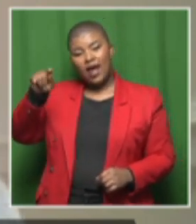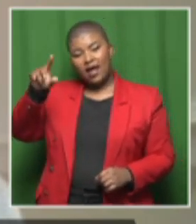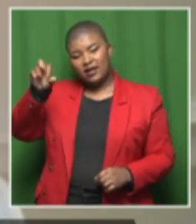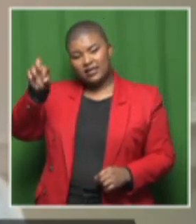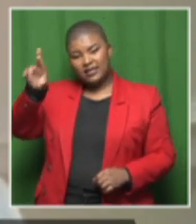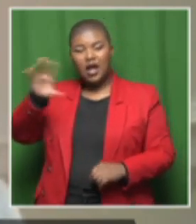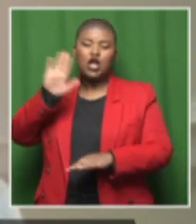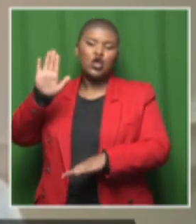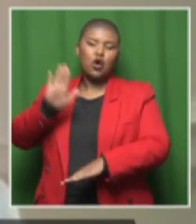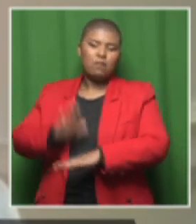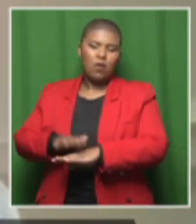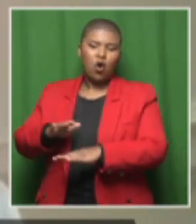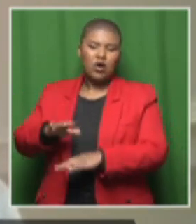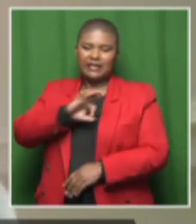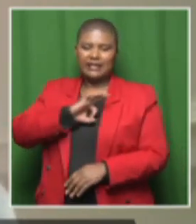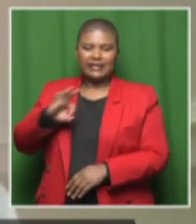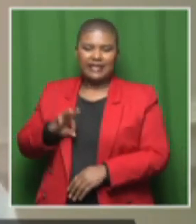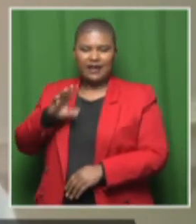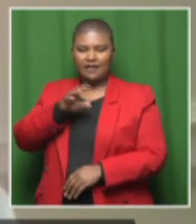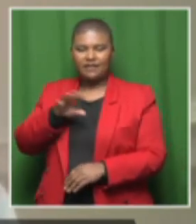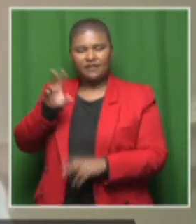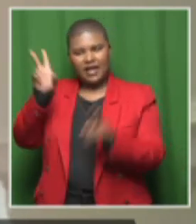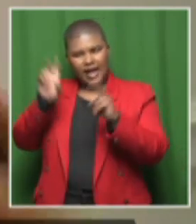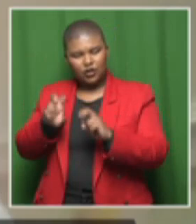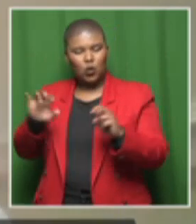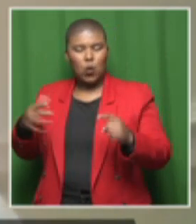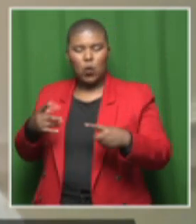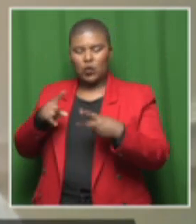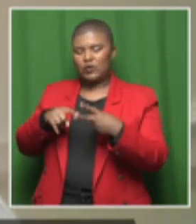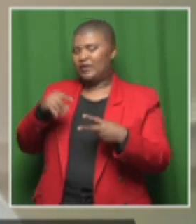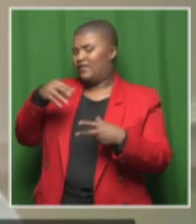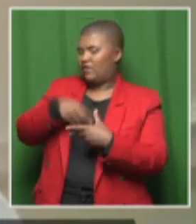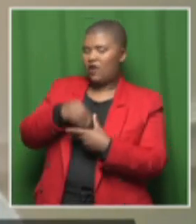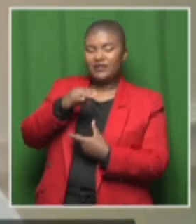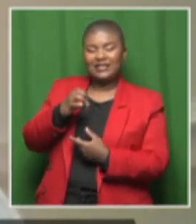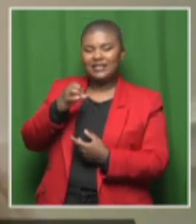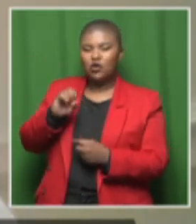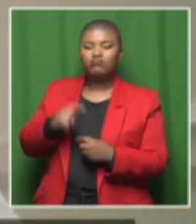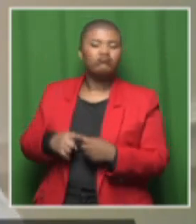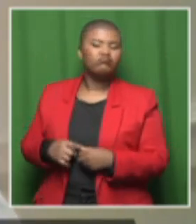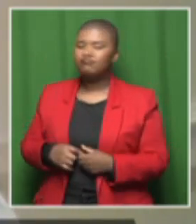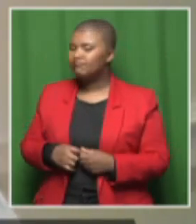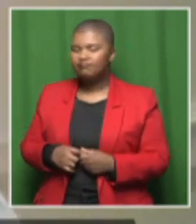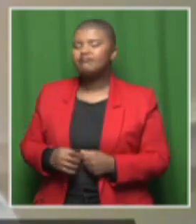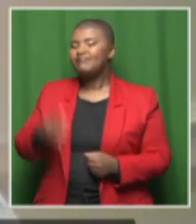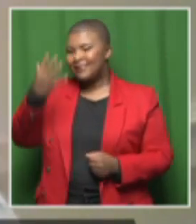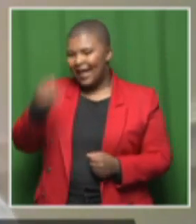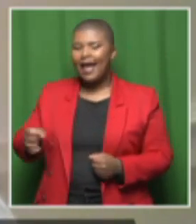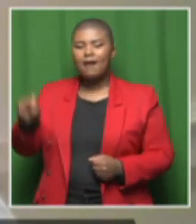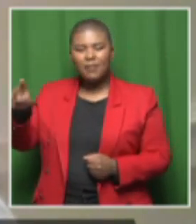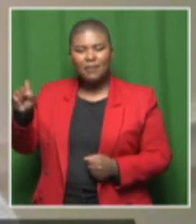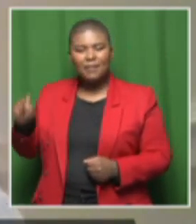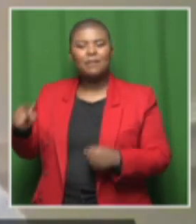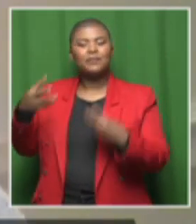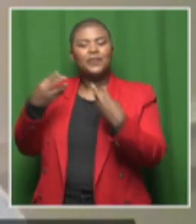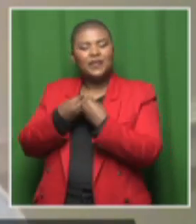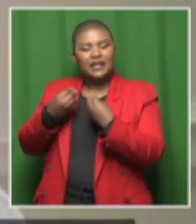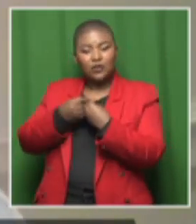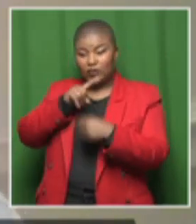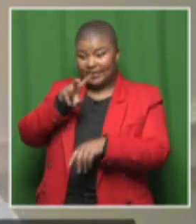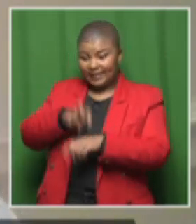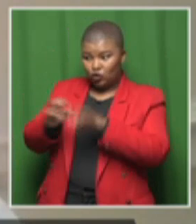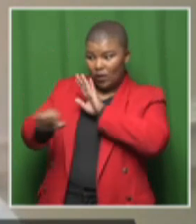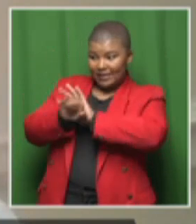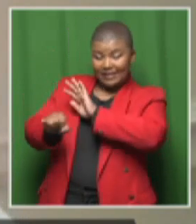now the aspect of the civil litigation area, the liabilities that we need to determine